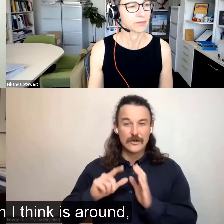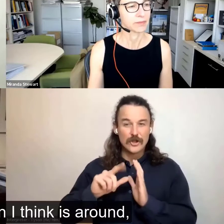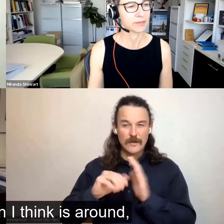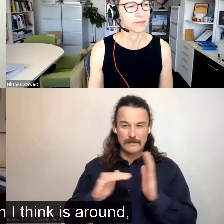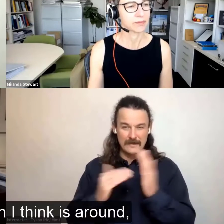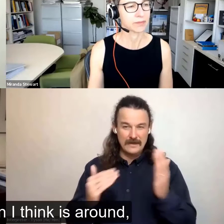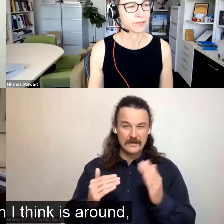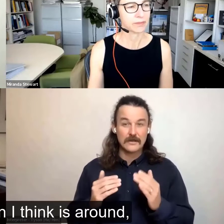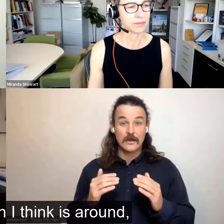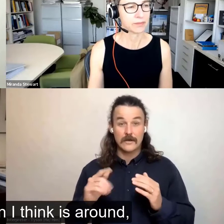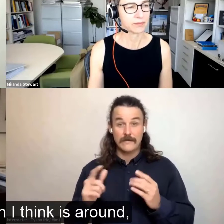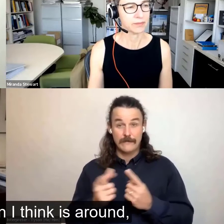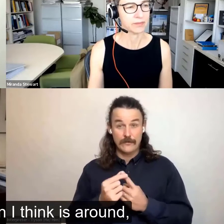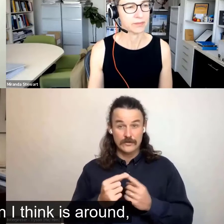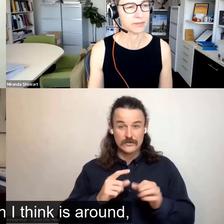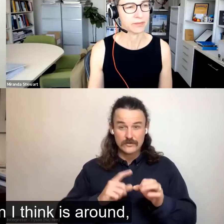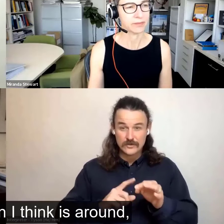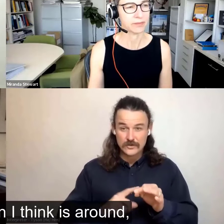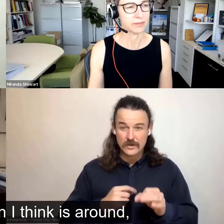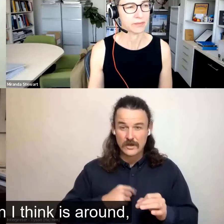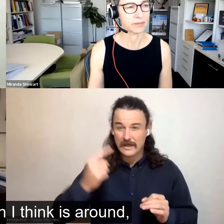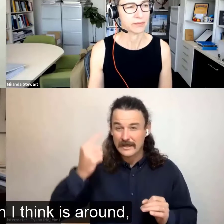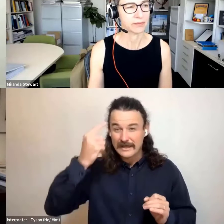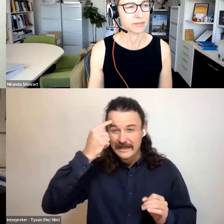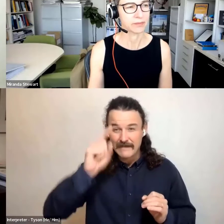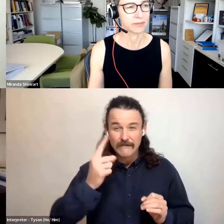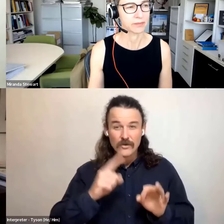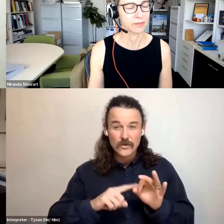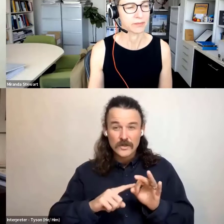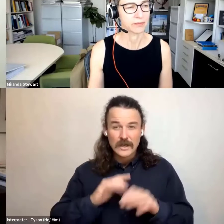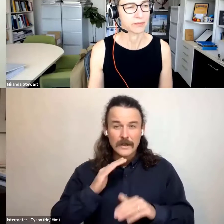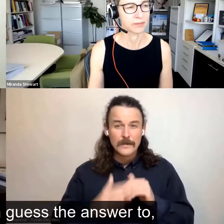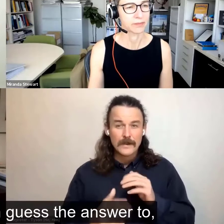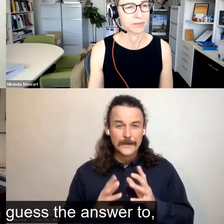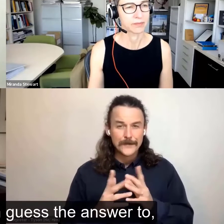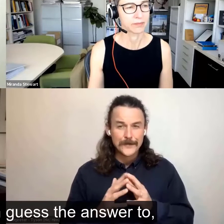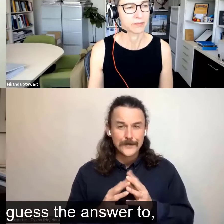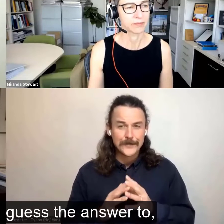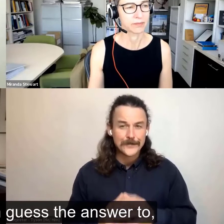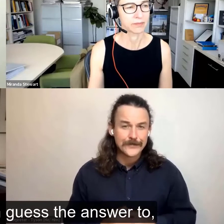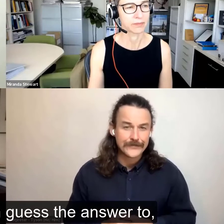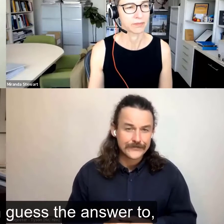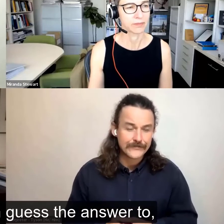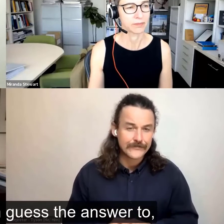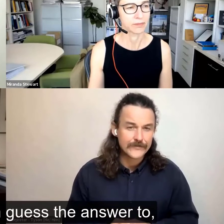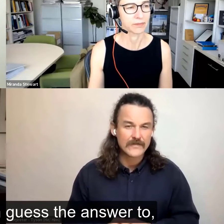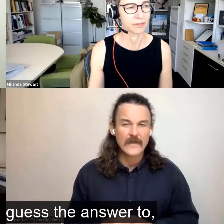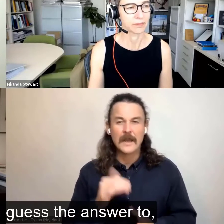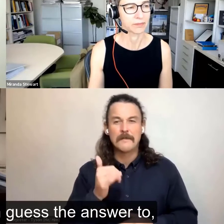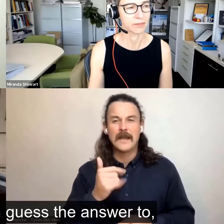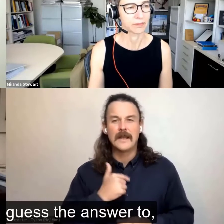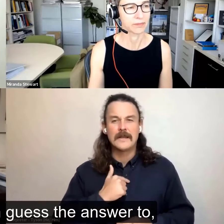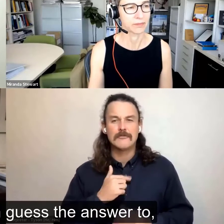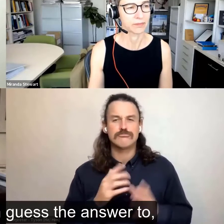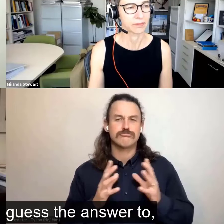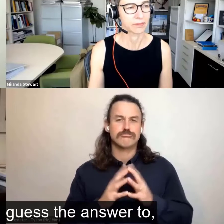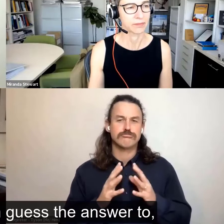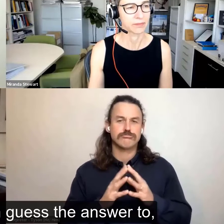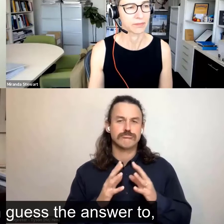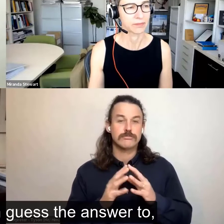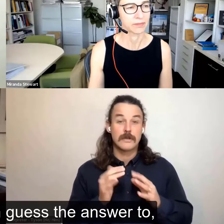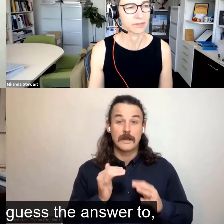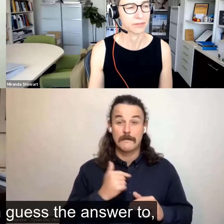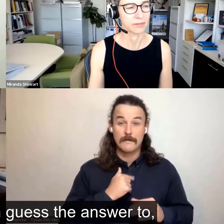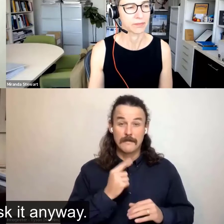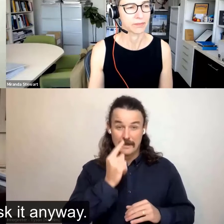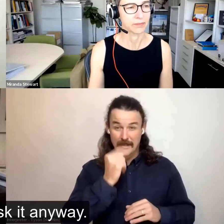The first question, I think, is around, which perhaps I can guess